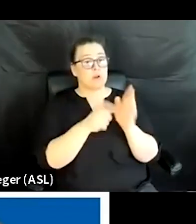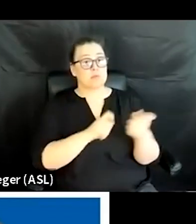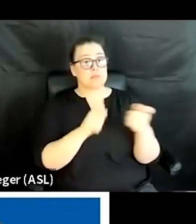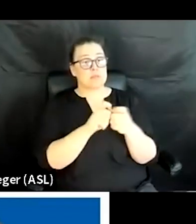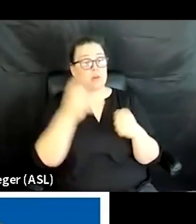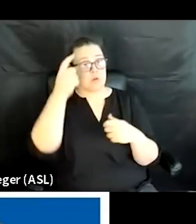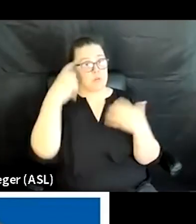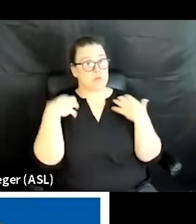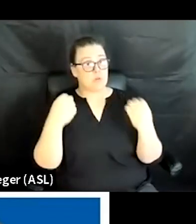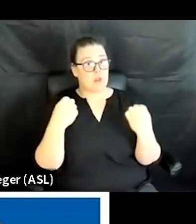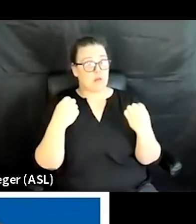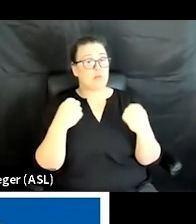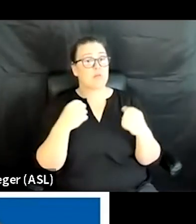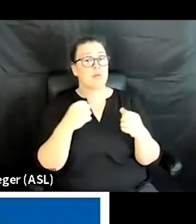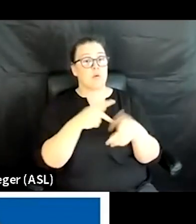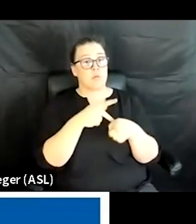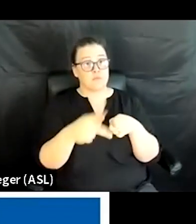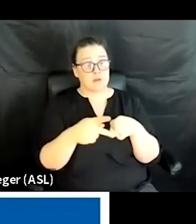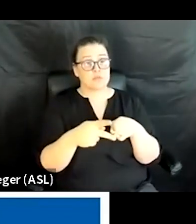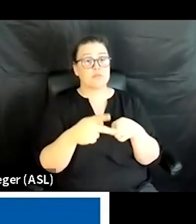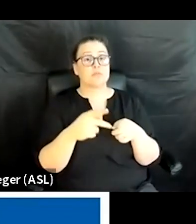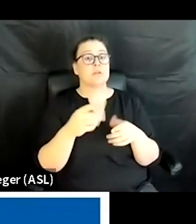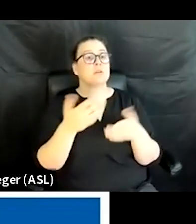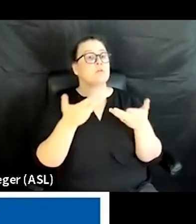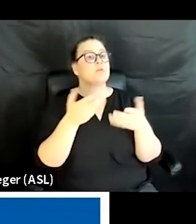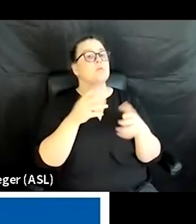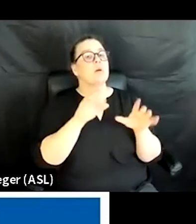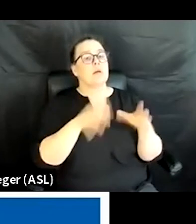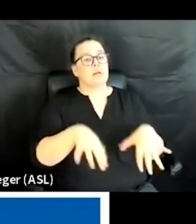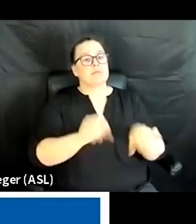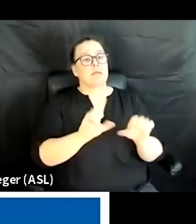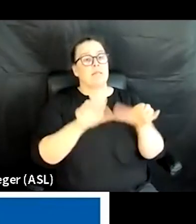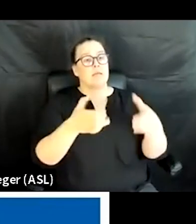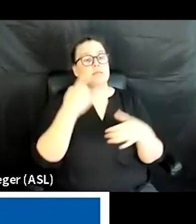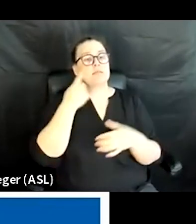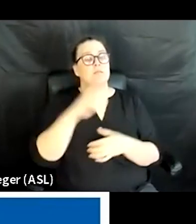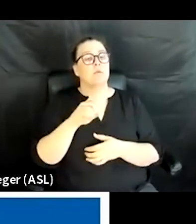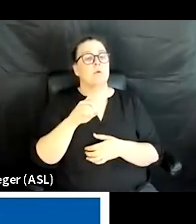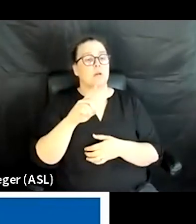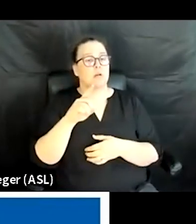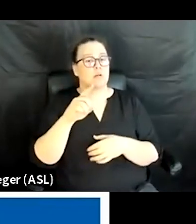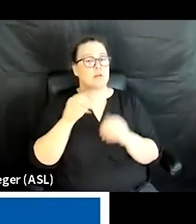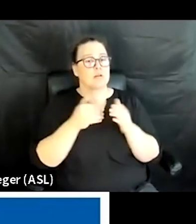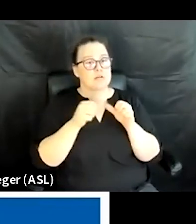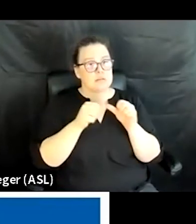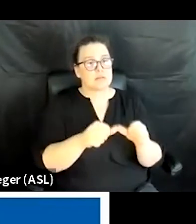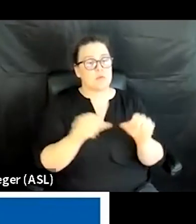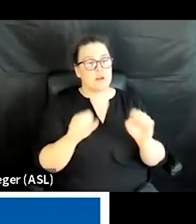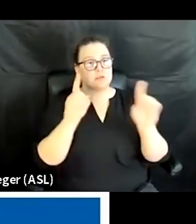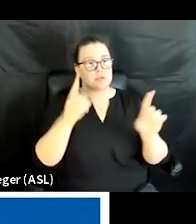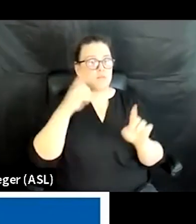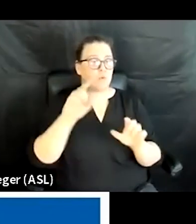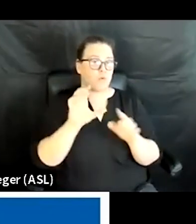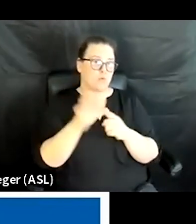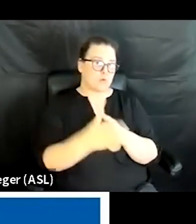complete continuing education related to cultural competency. And so it doesn't necessarily address that point of fit in terms of, I